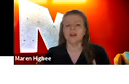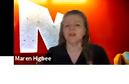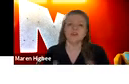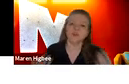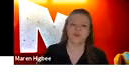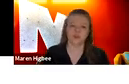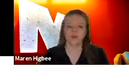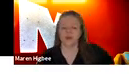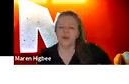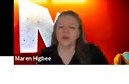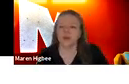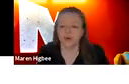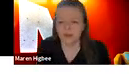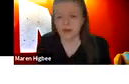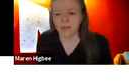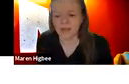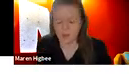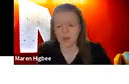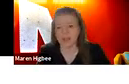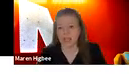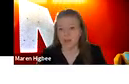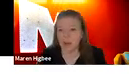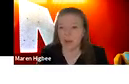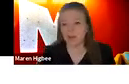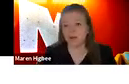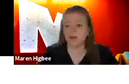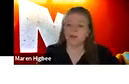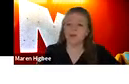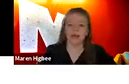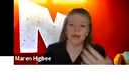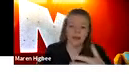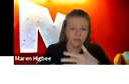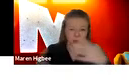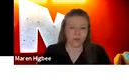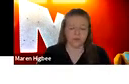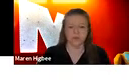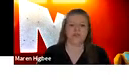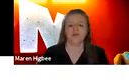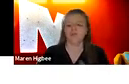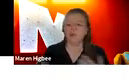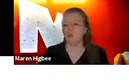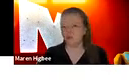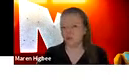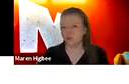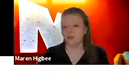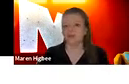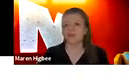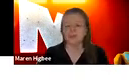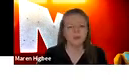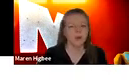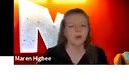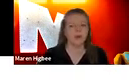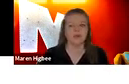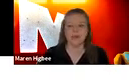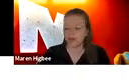virtual events weren't new, um, as all this came about, you know, you and I, we've probably been to a few virtual events,